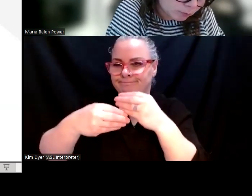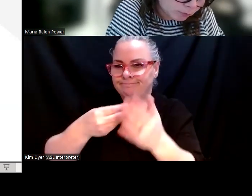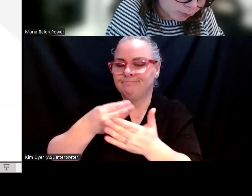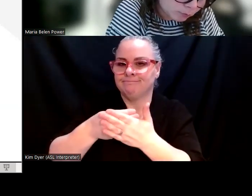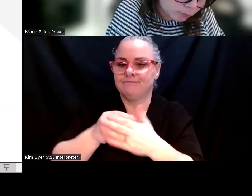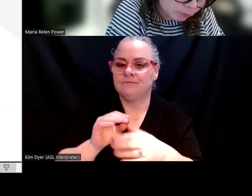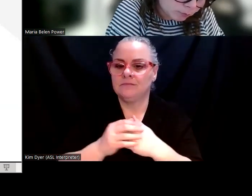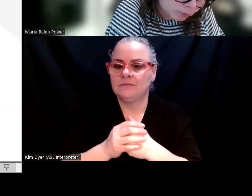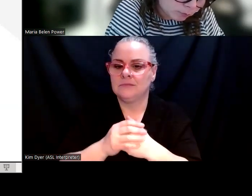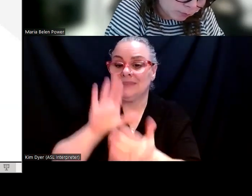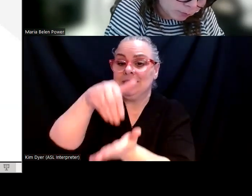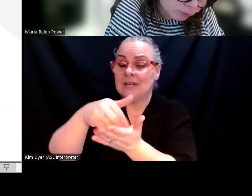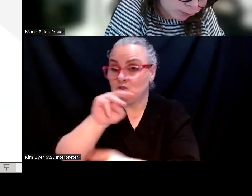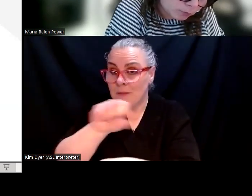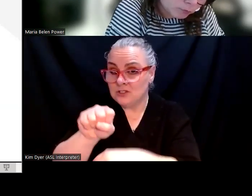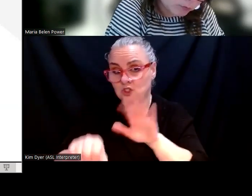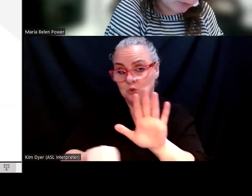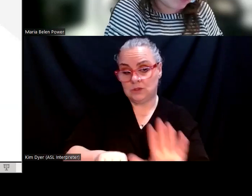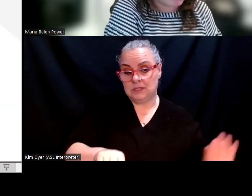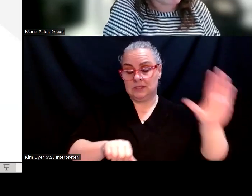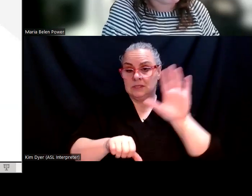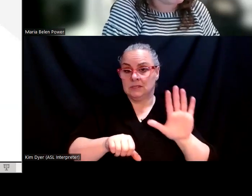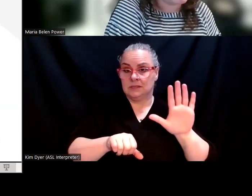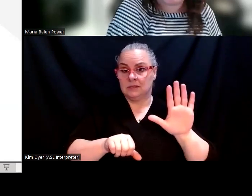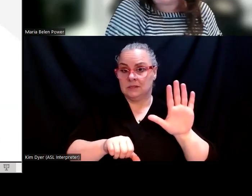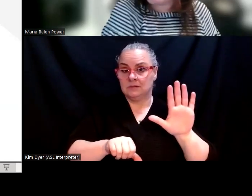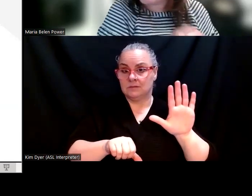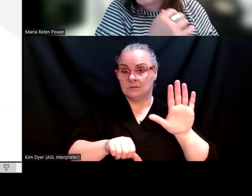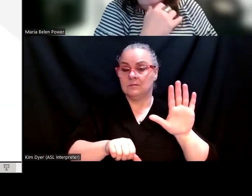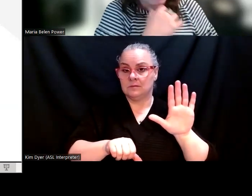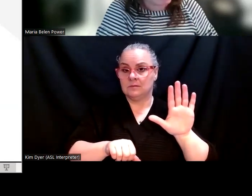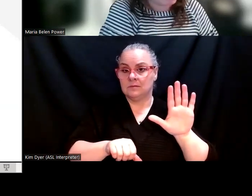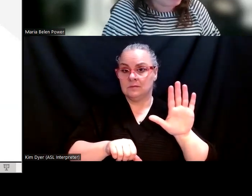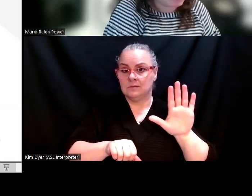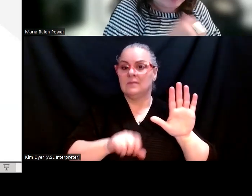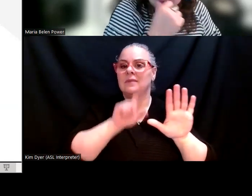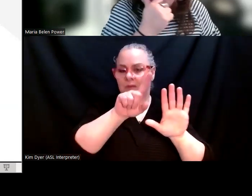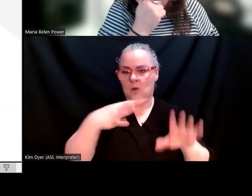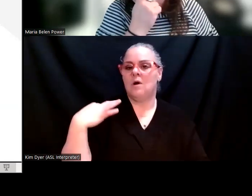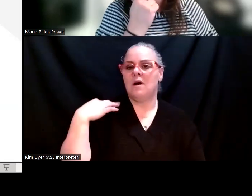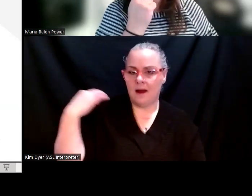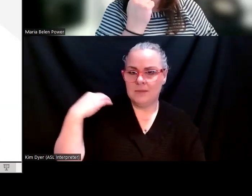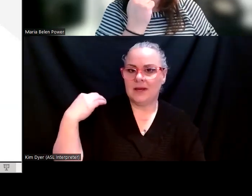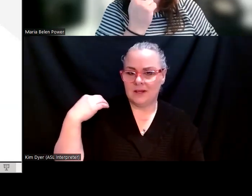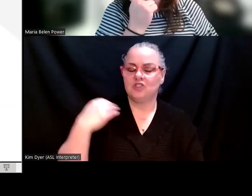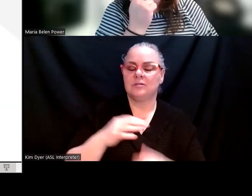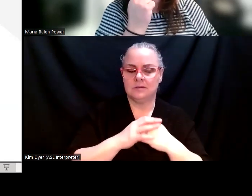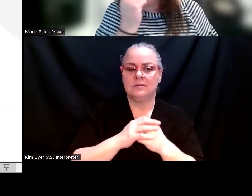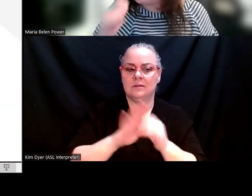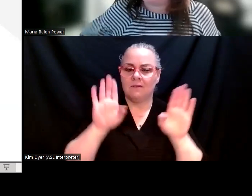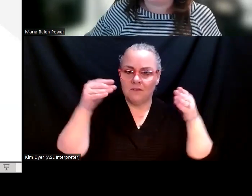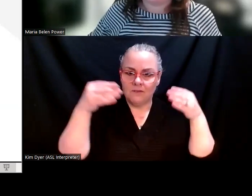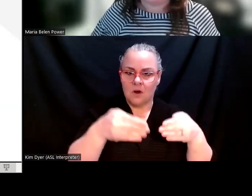The Central Massachusetts Regional Planning Council will do an application, I believe, focused